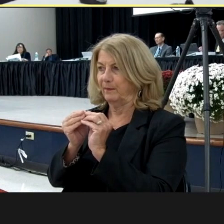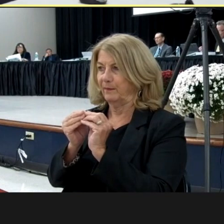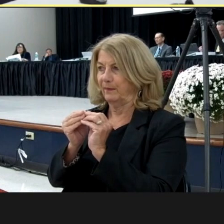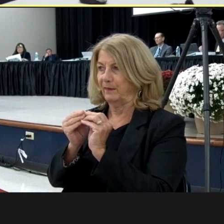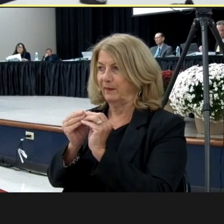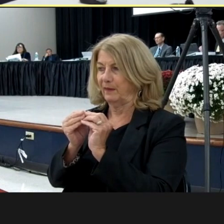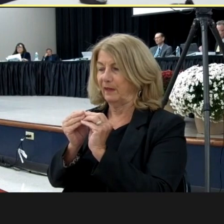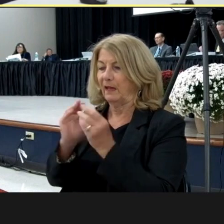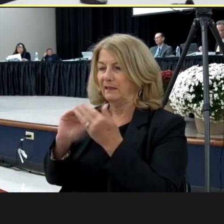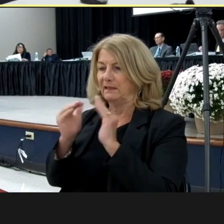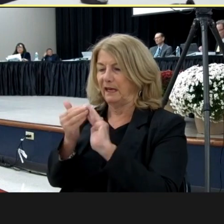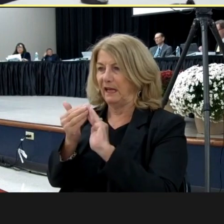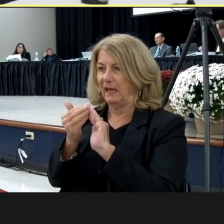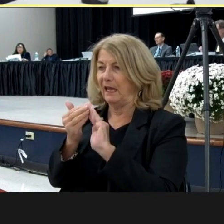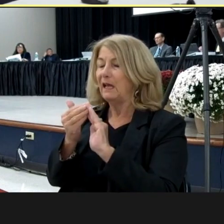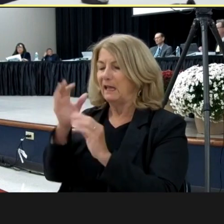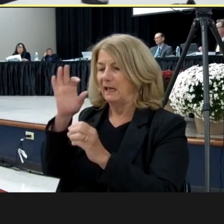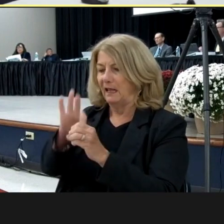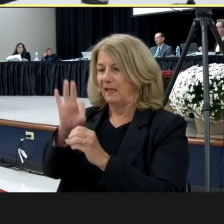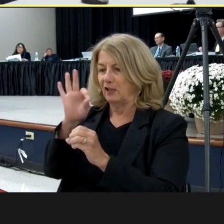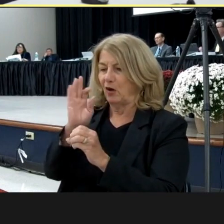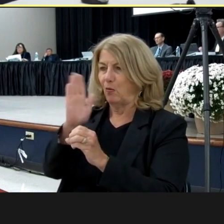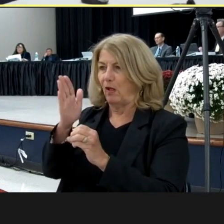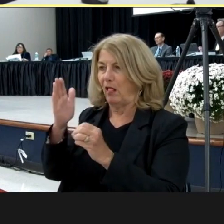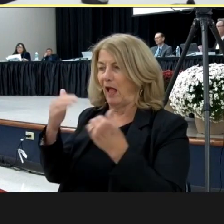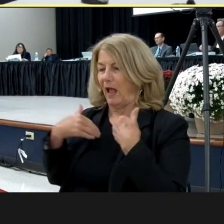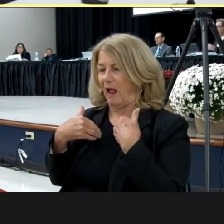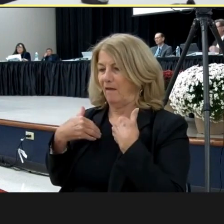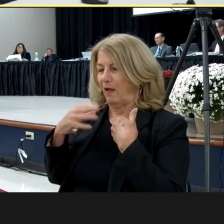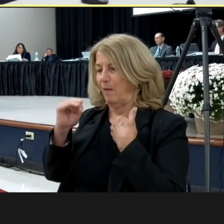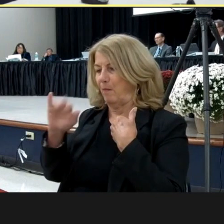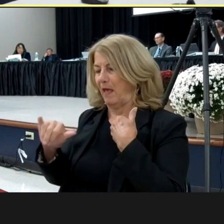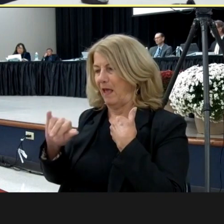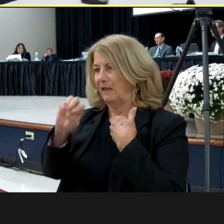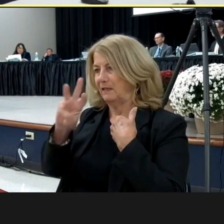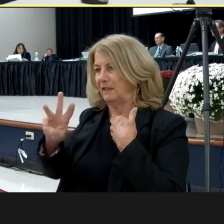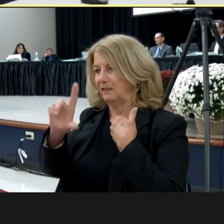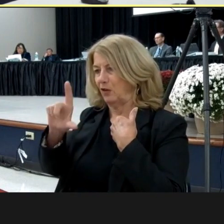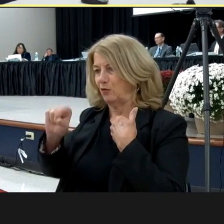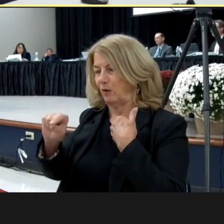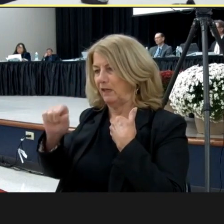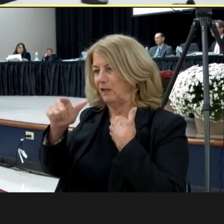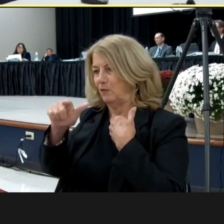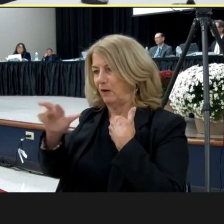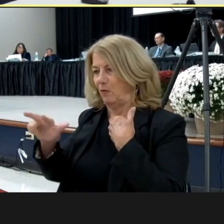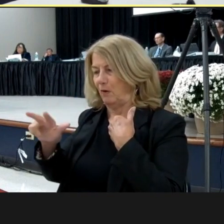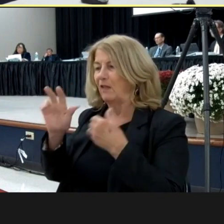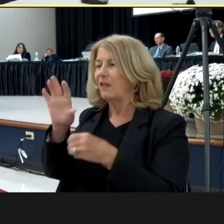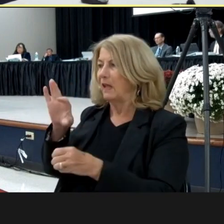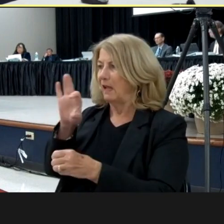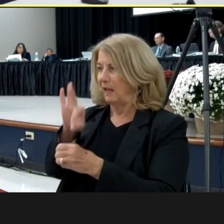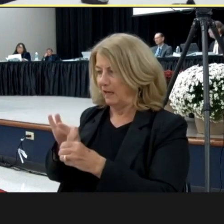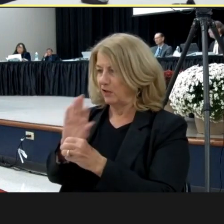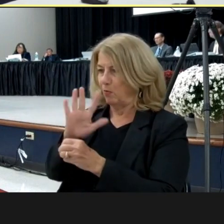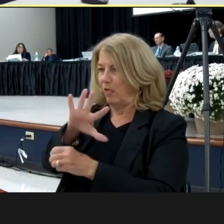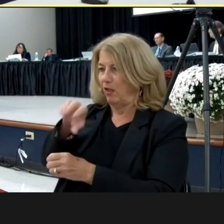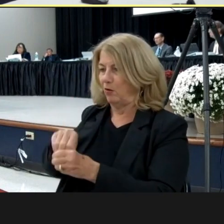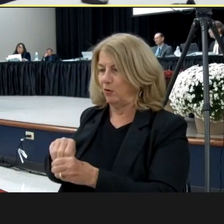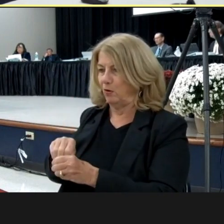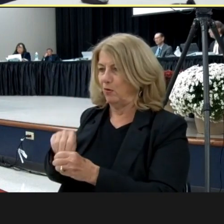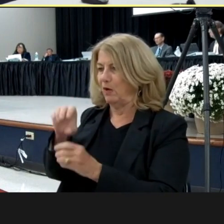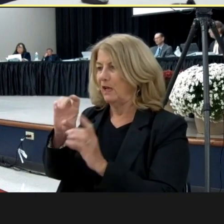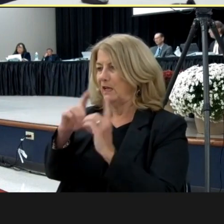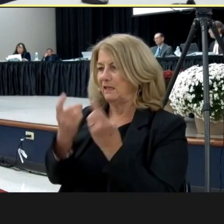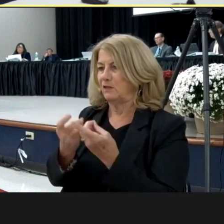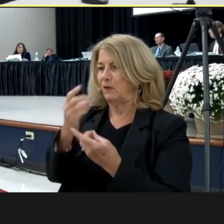The city election will be held May 6th, 2023. The election will include districts 2,